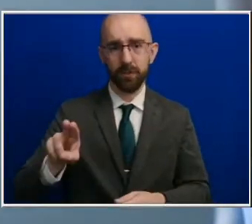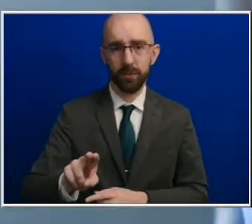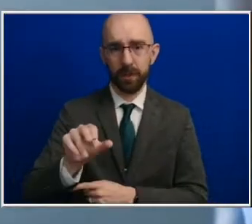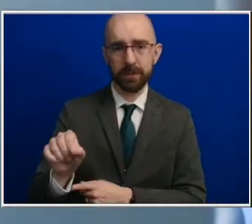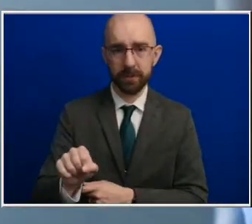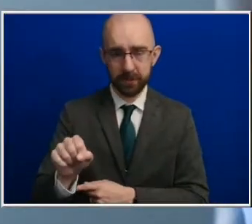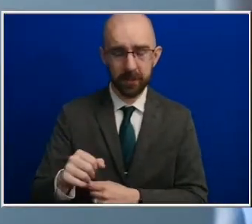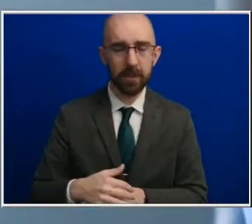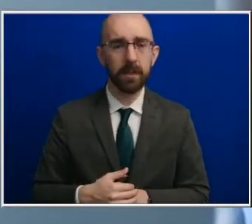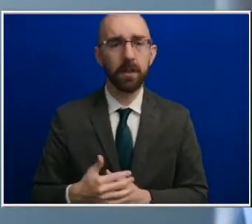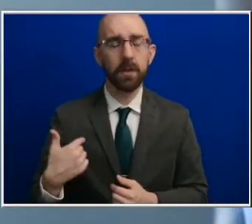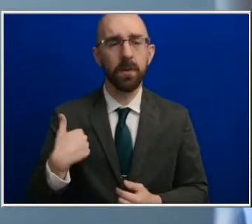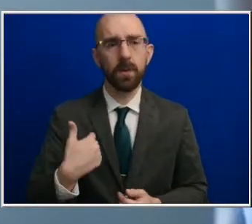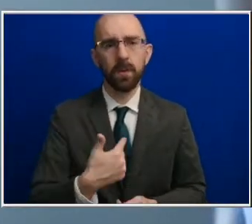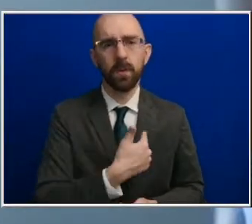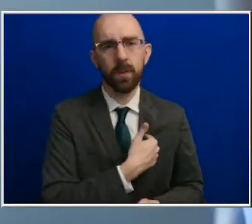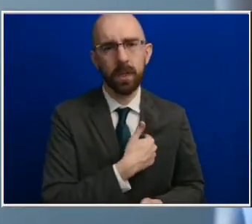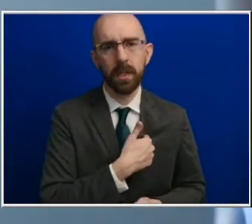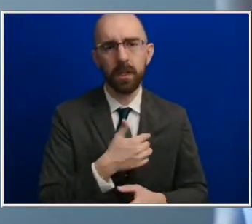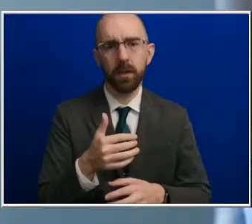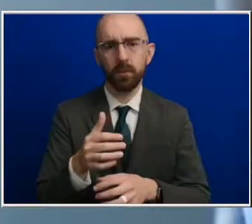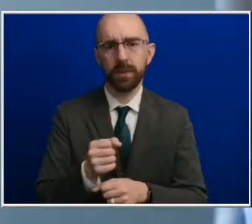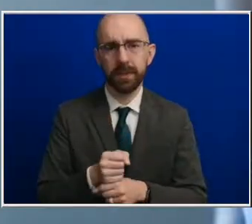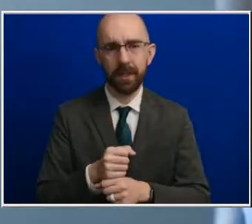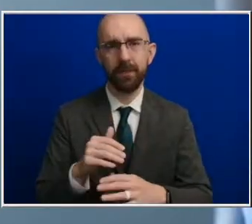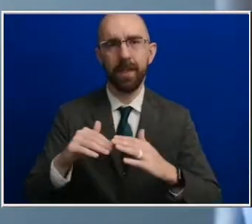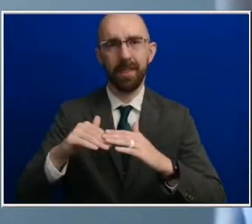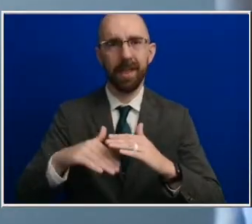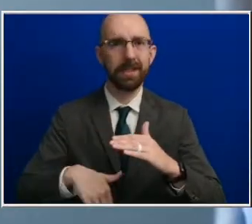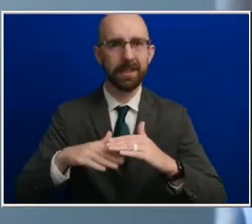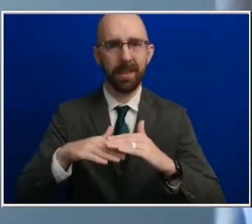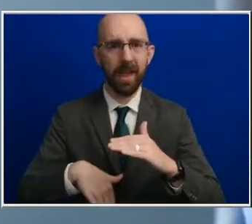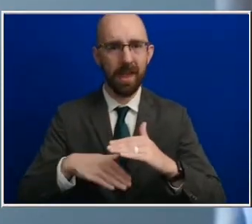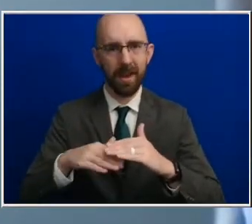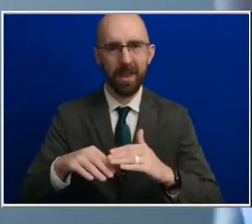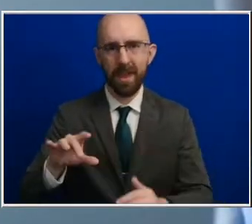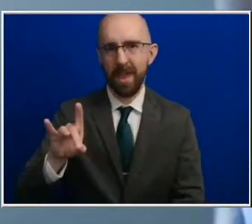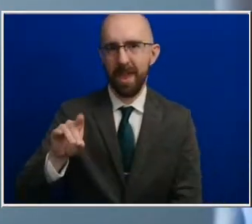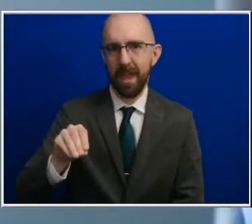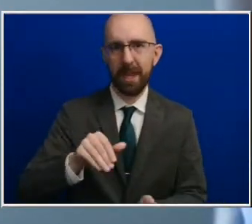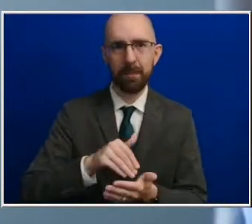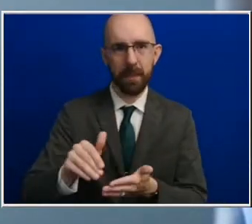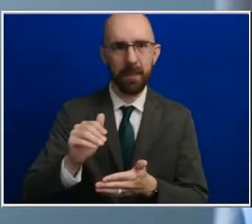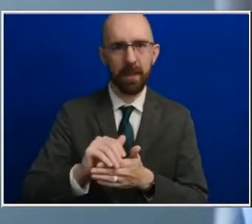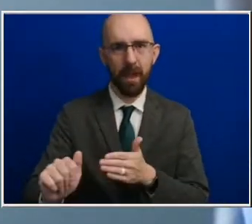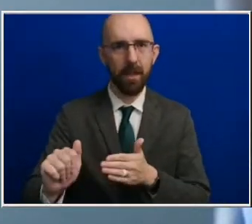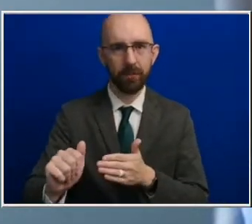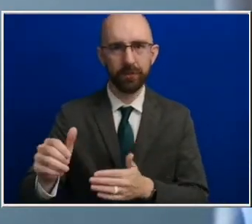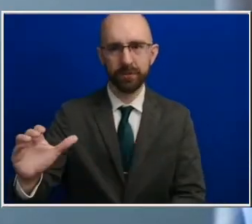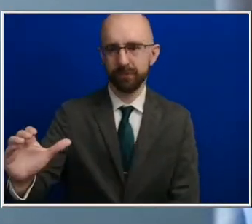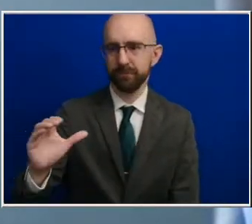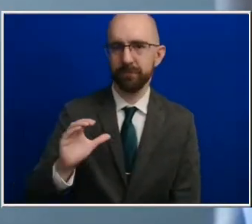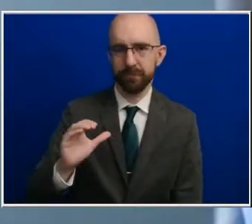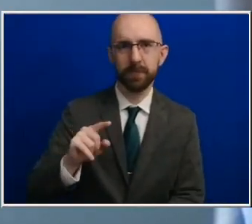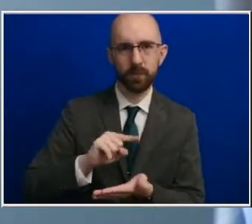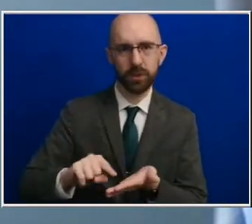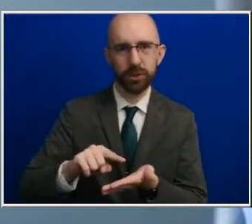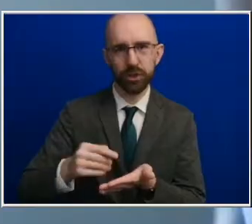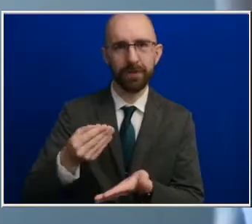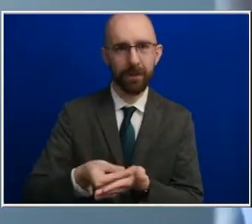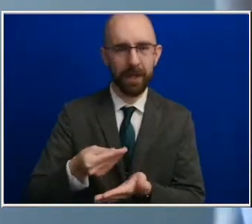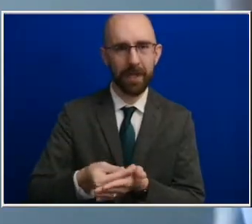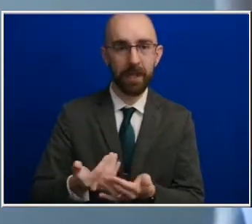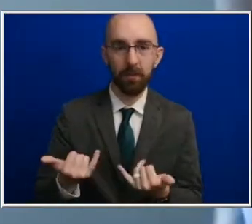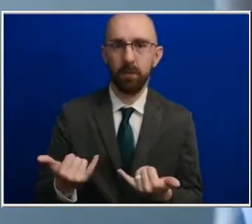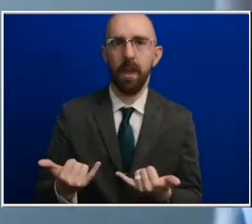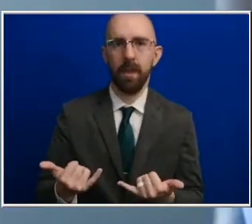States, we receive less than $80 million of research funding